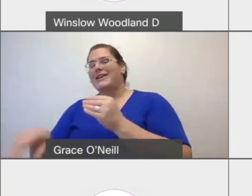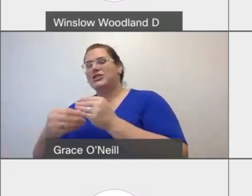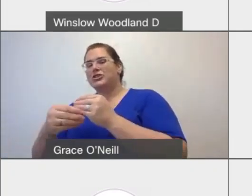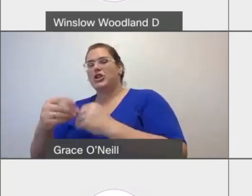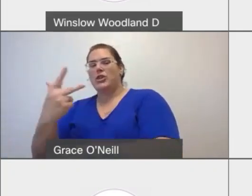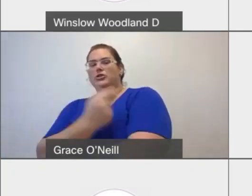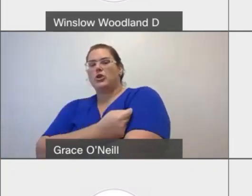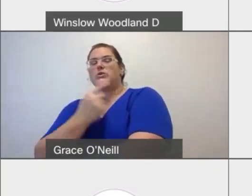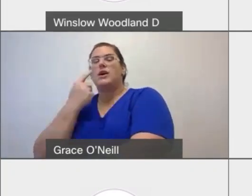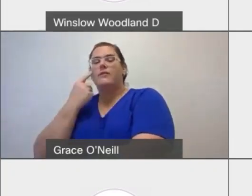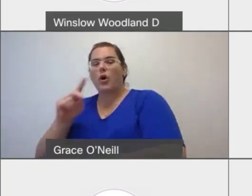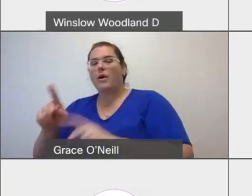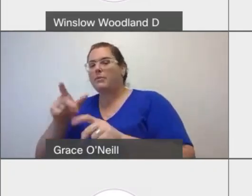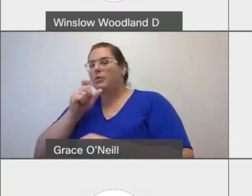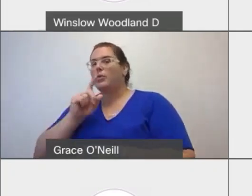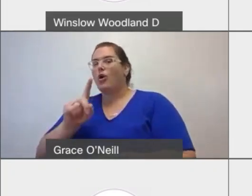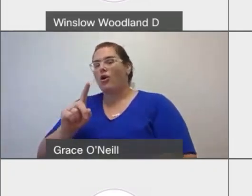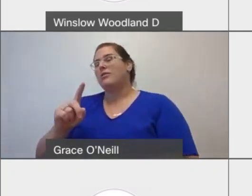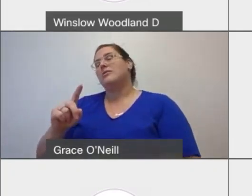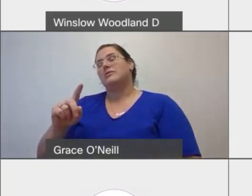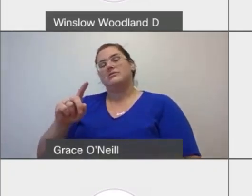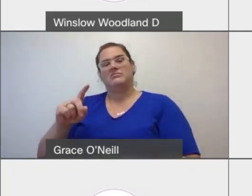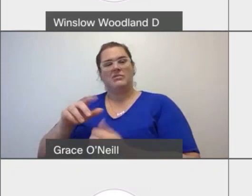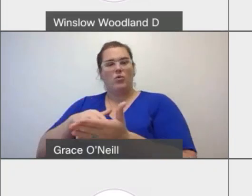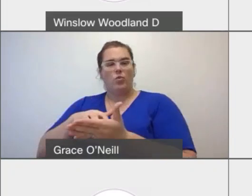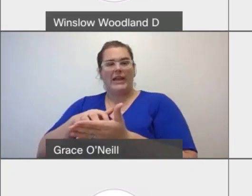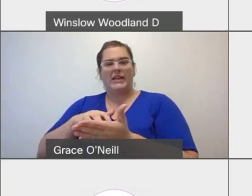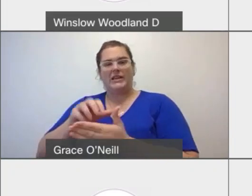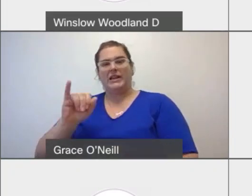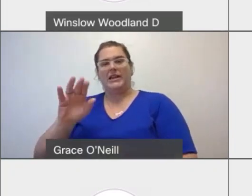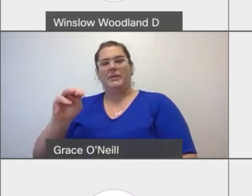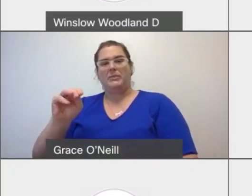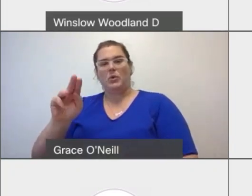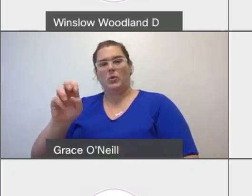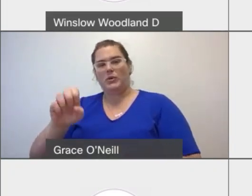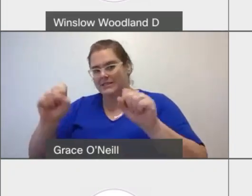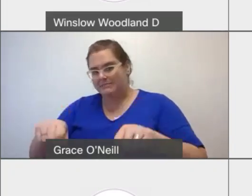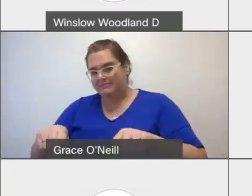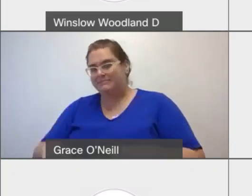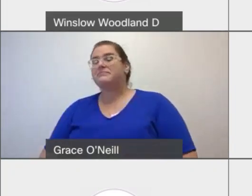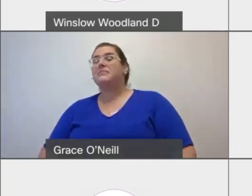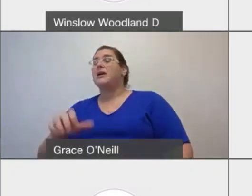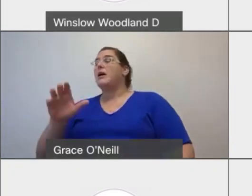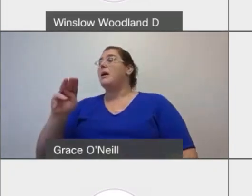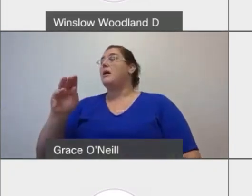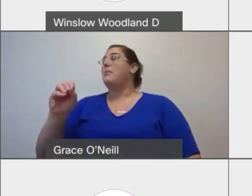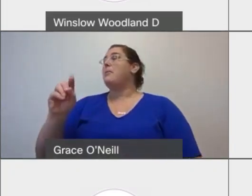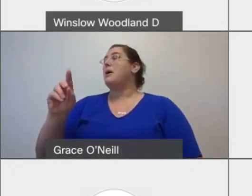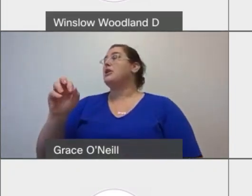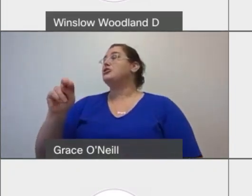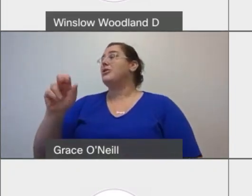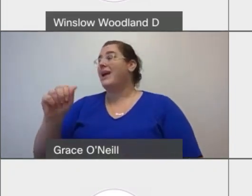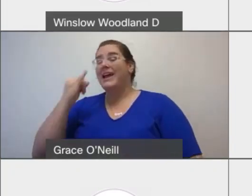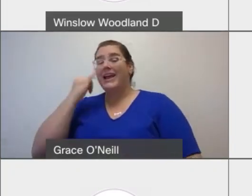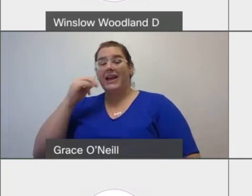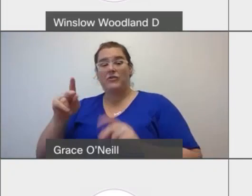something different. So a Moderna is available if in the context of an additional dose for someone who's immunocompromised, but that